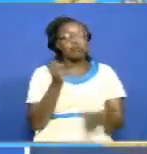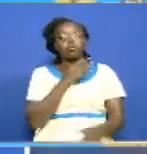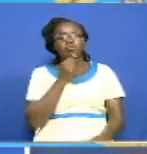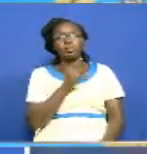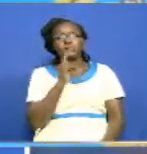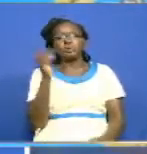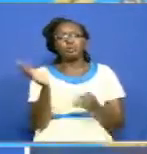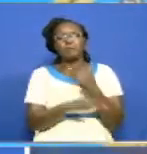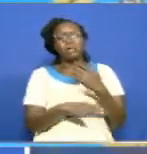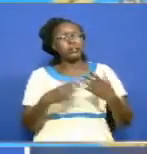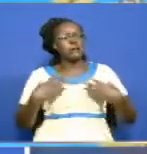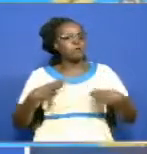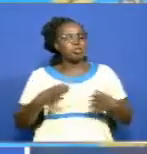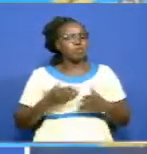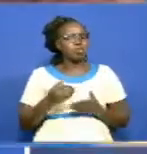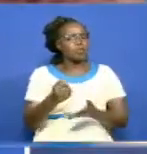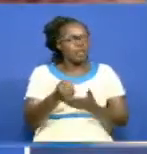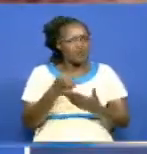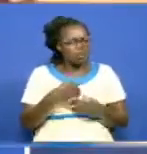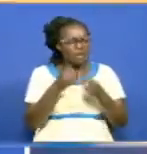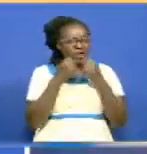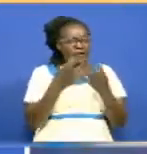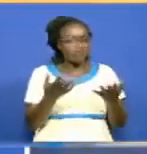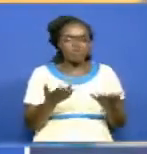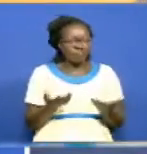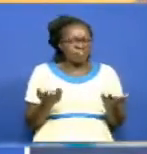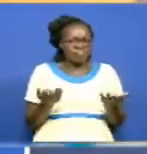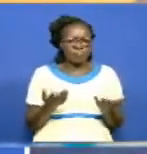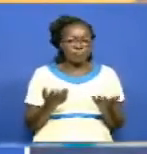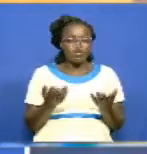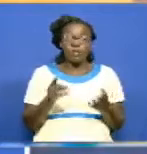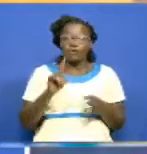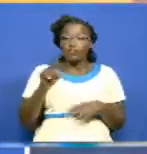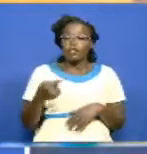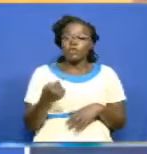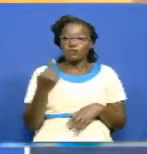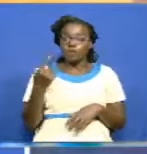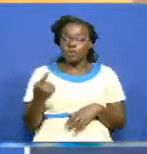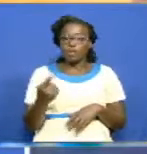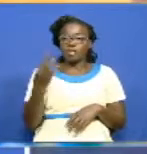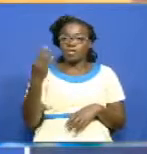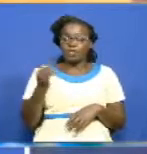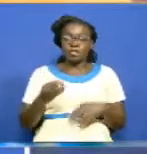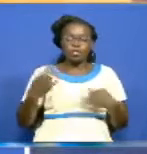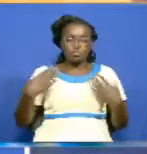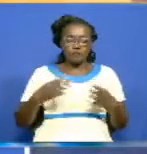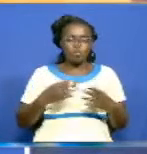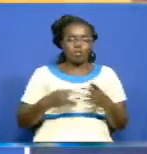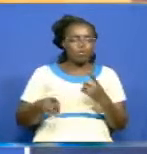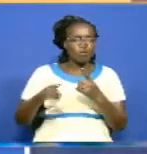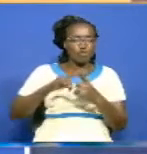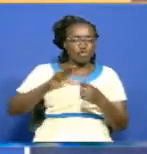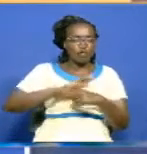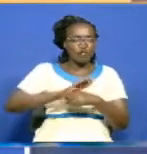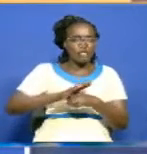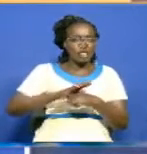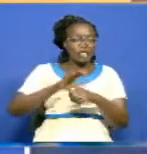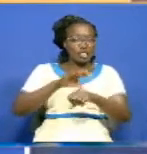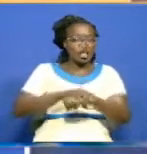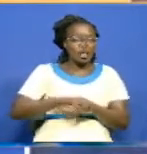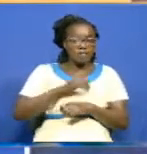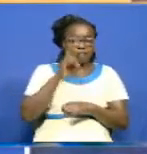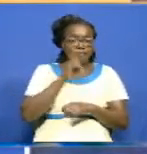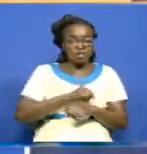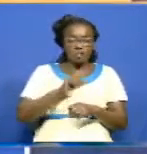watu wambaya, hamnisaidii. This coming as 1,130 more people tested positive for COVID-19